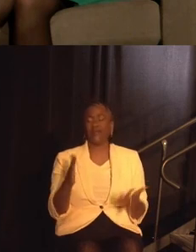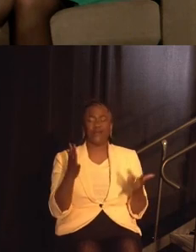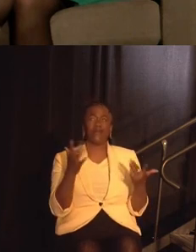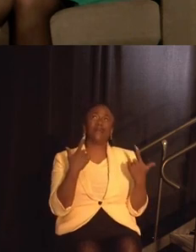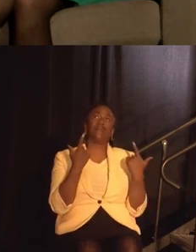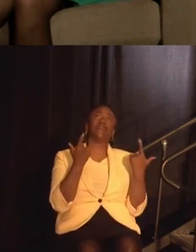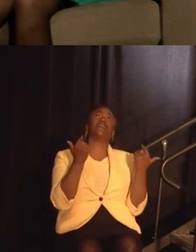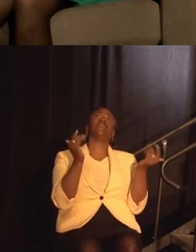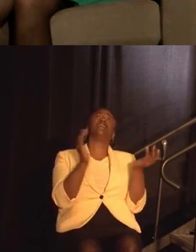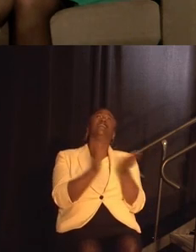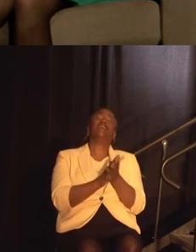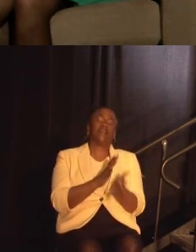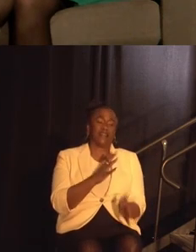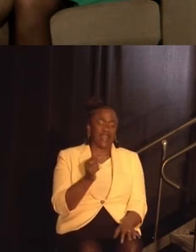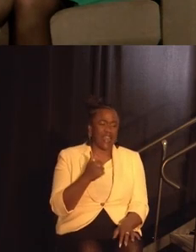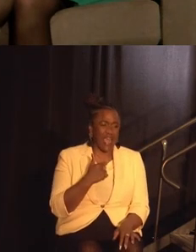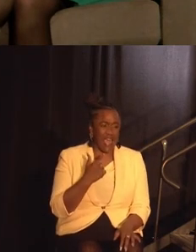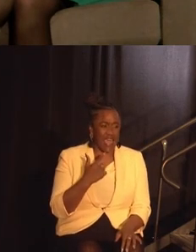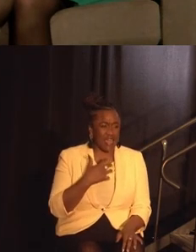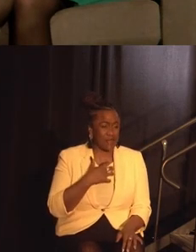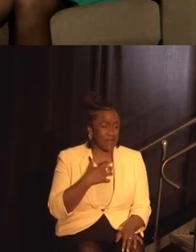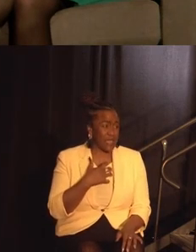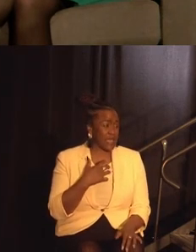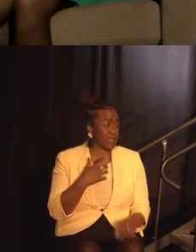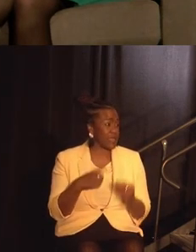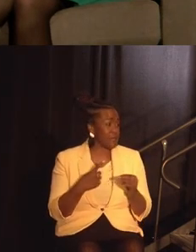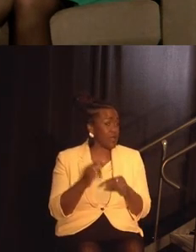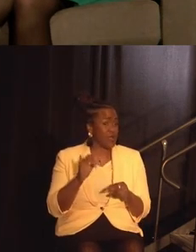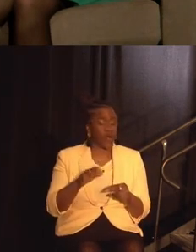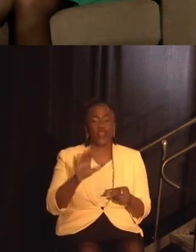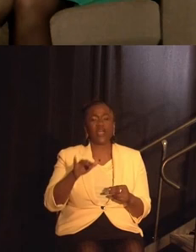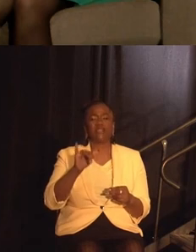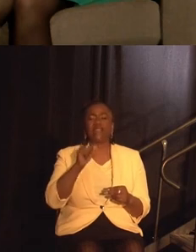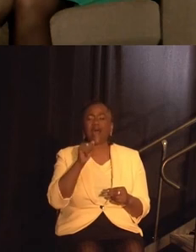Anyway, and then I just complain about how those were my options for